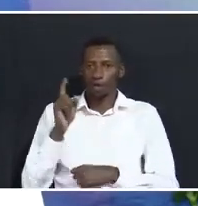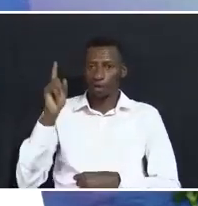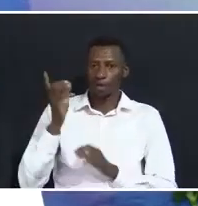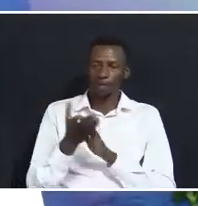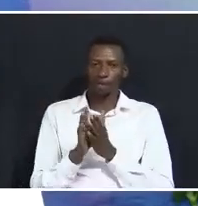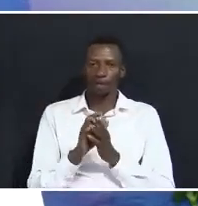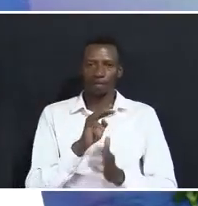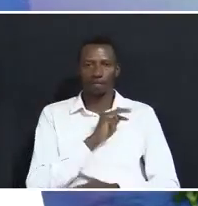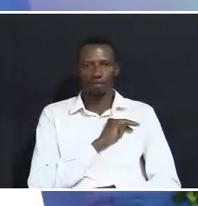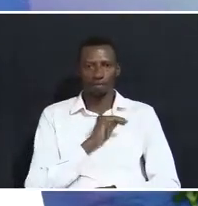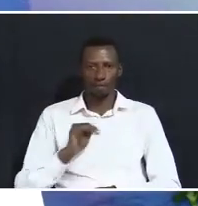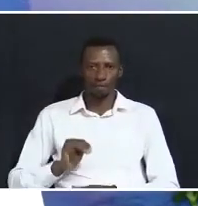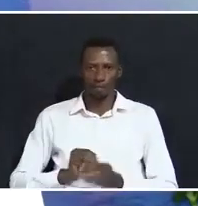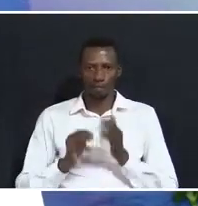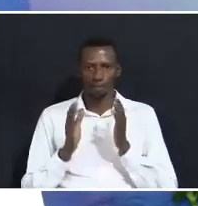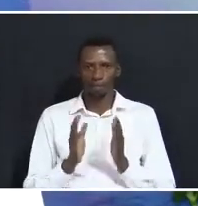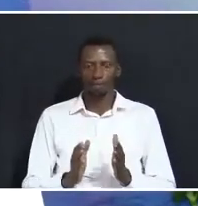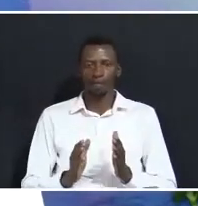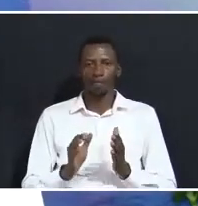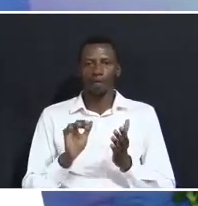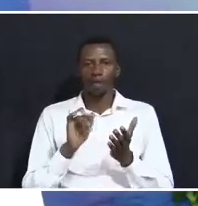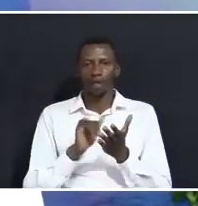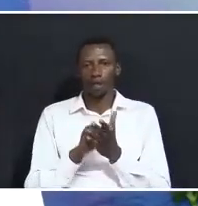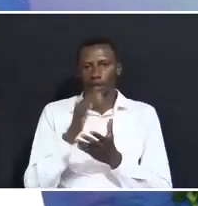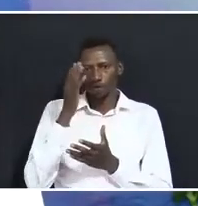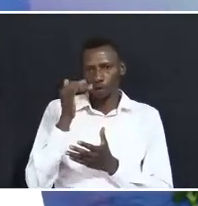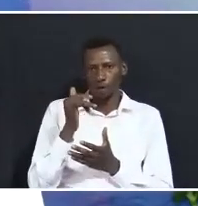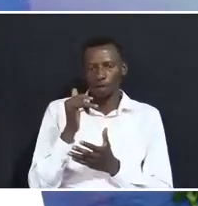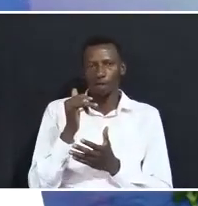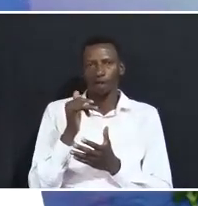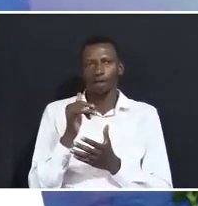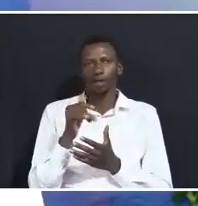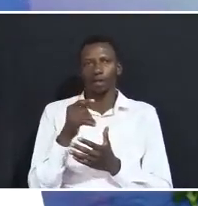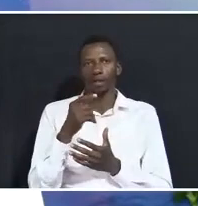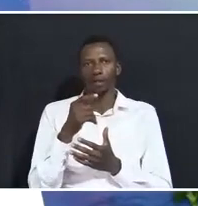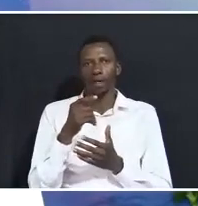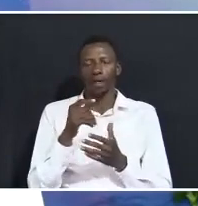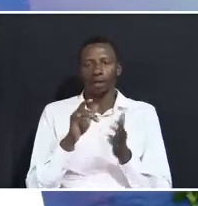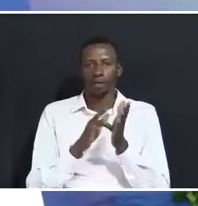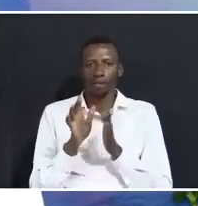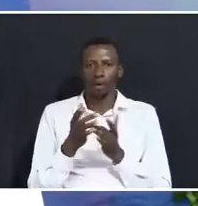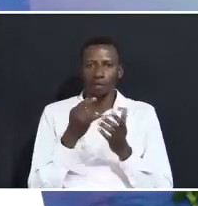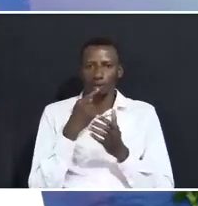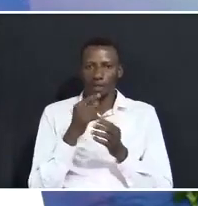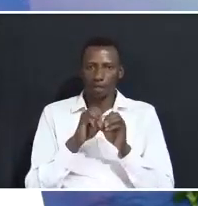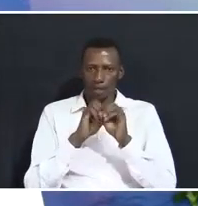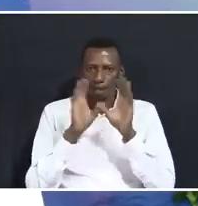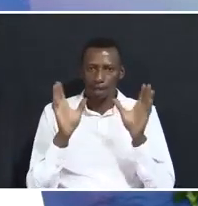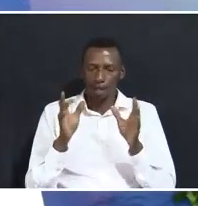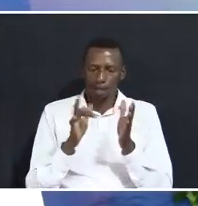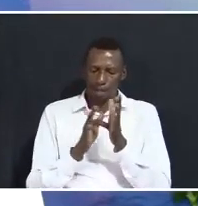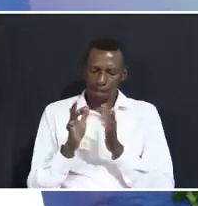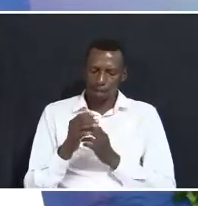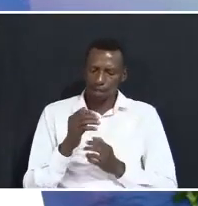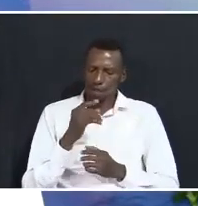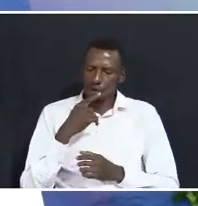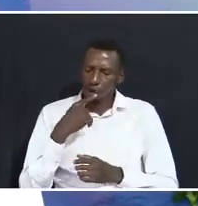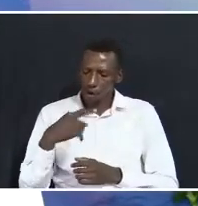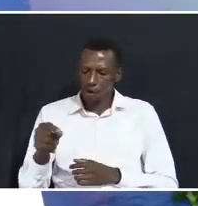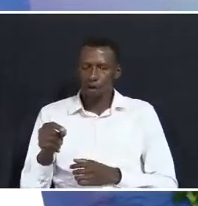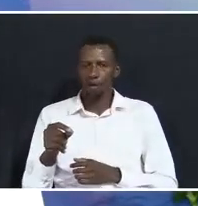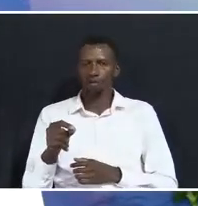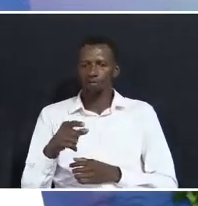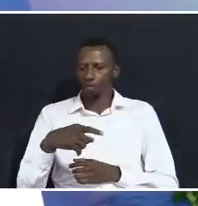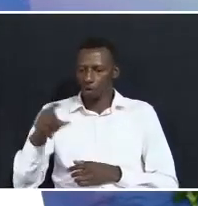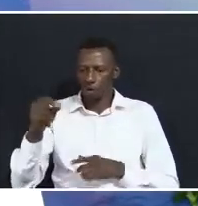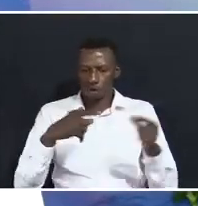wonder he tells, the Bible is intentional when he says he told his disciples to go into the village that was over against